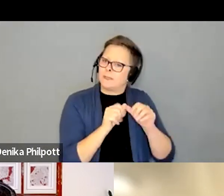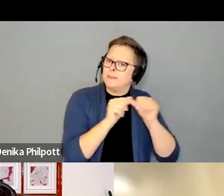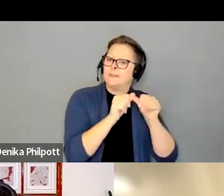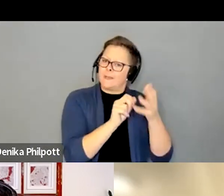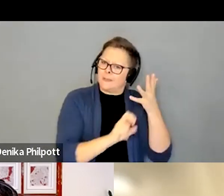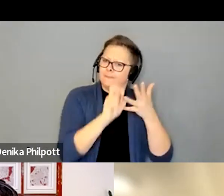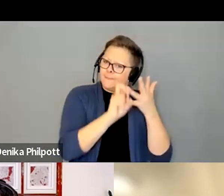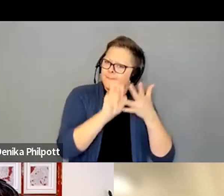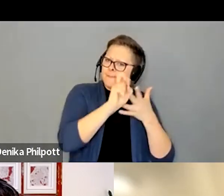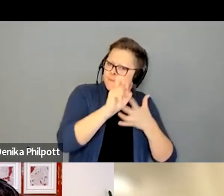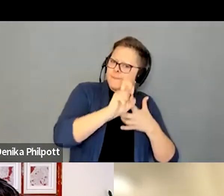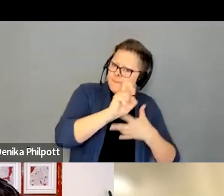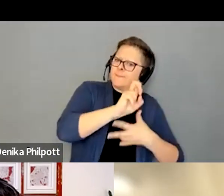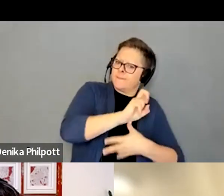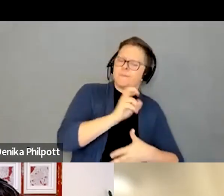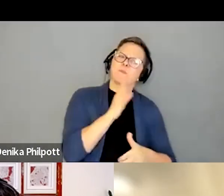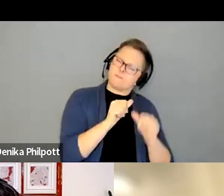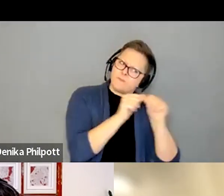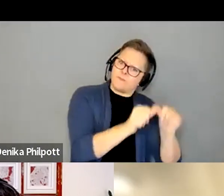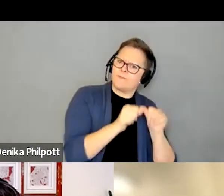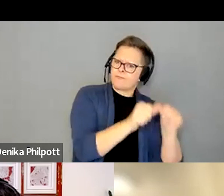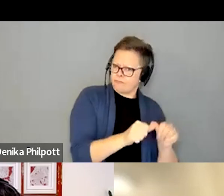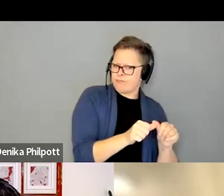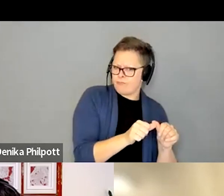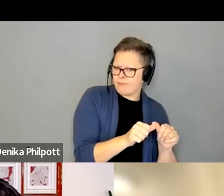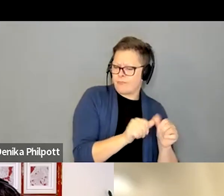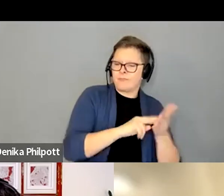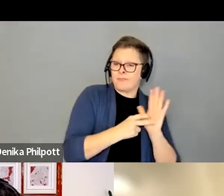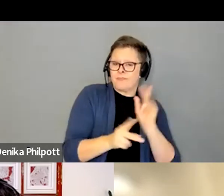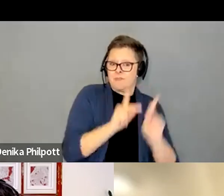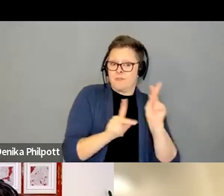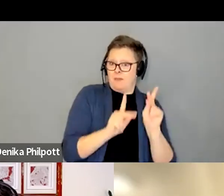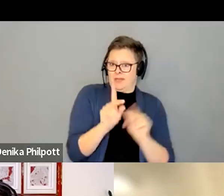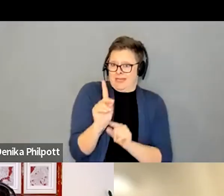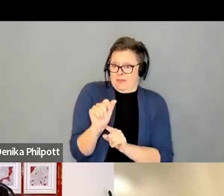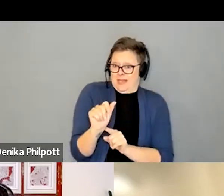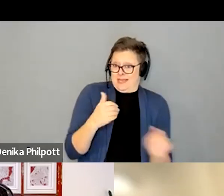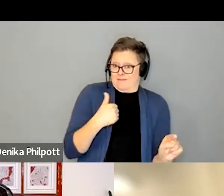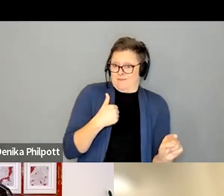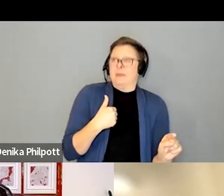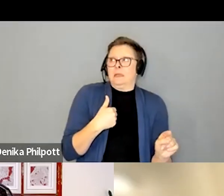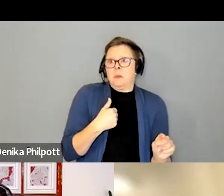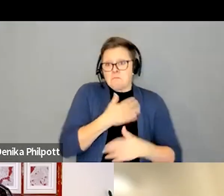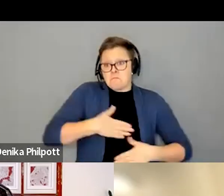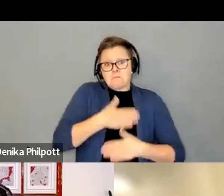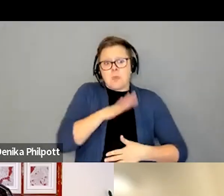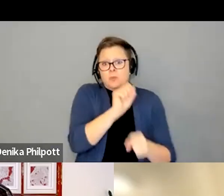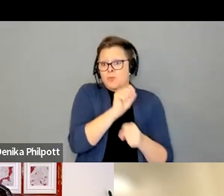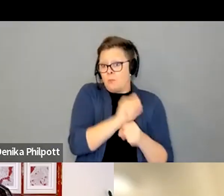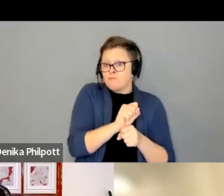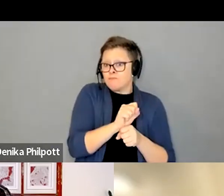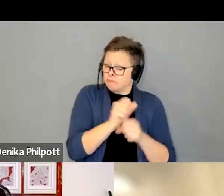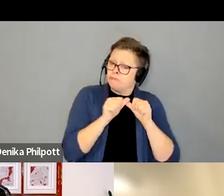I think that takes on a different nature with workers with disabilities. They enjoy their jobs. They want to keep working. They want